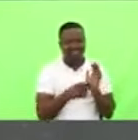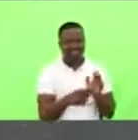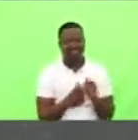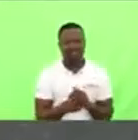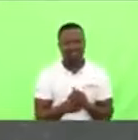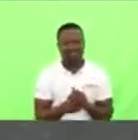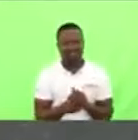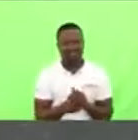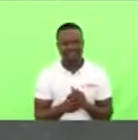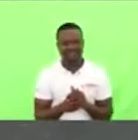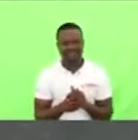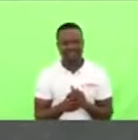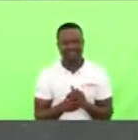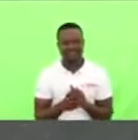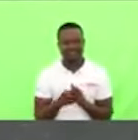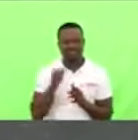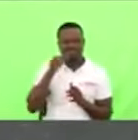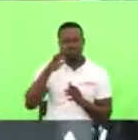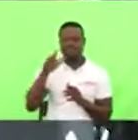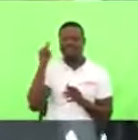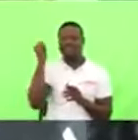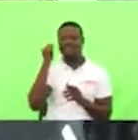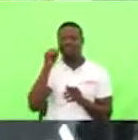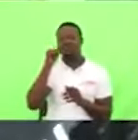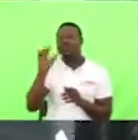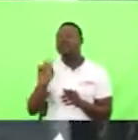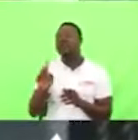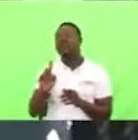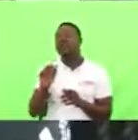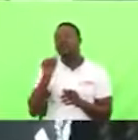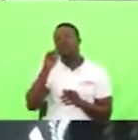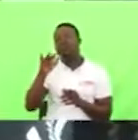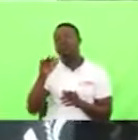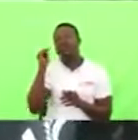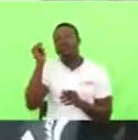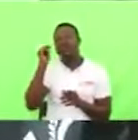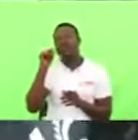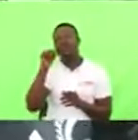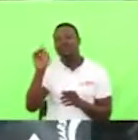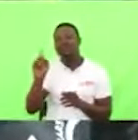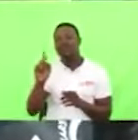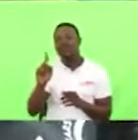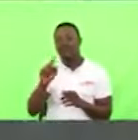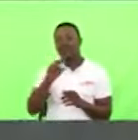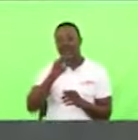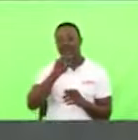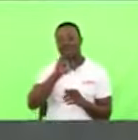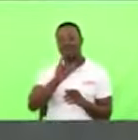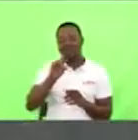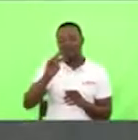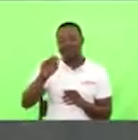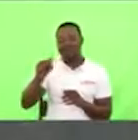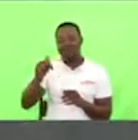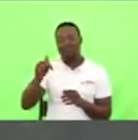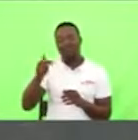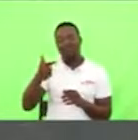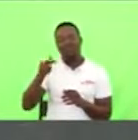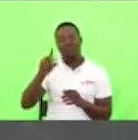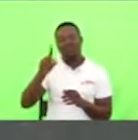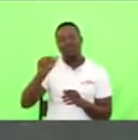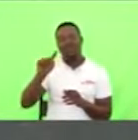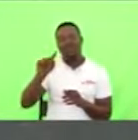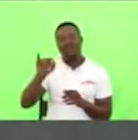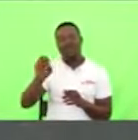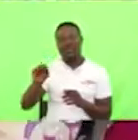So the woman's testimony, where are they? Where is Mary Magdalene? How many of you have heard from